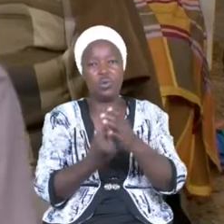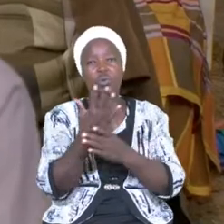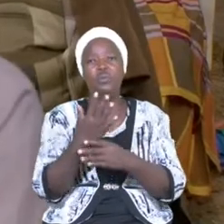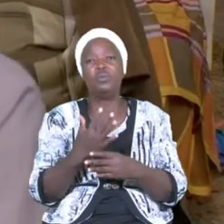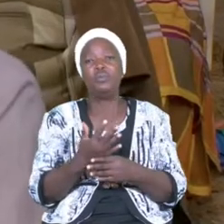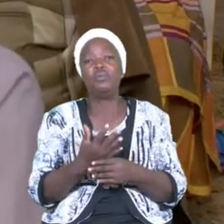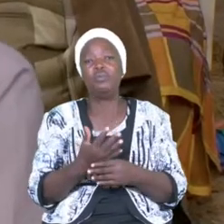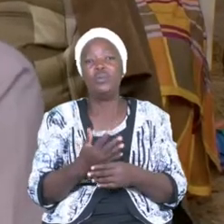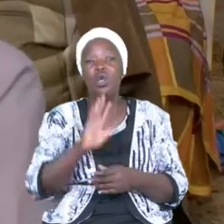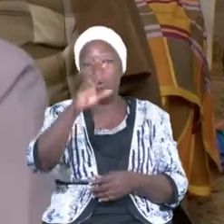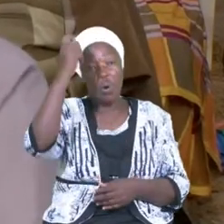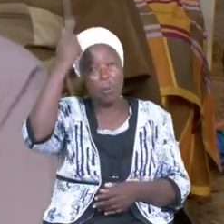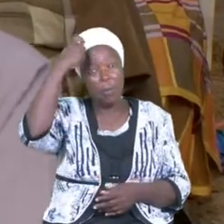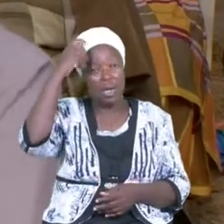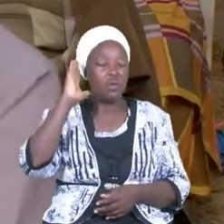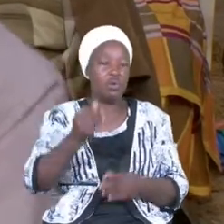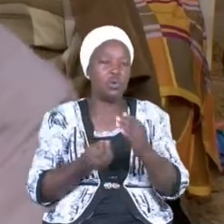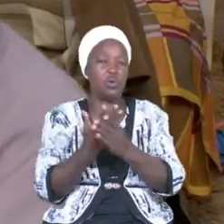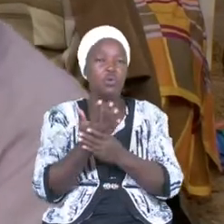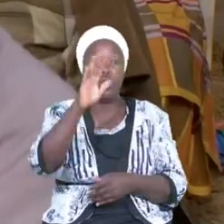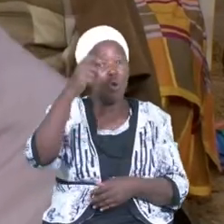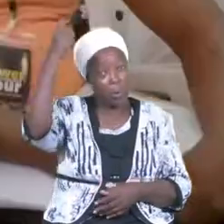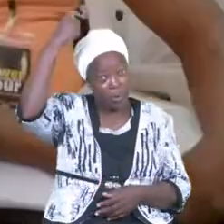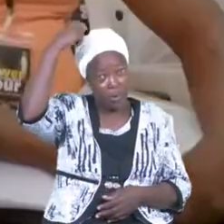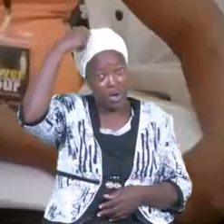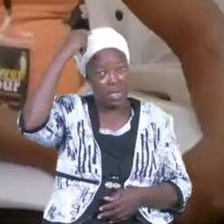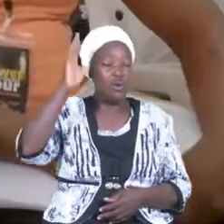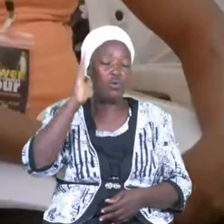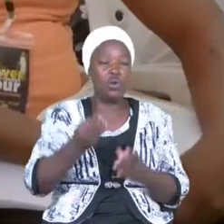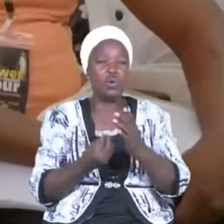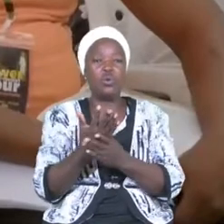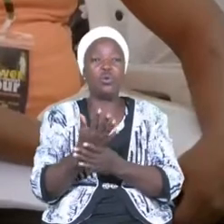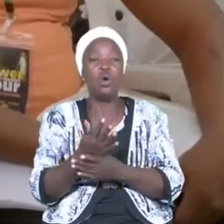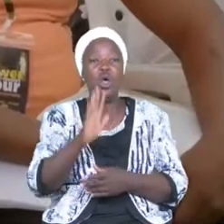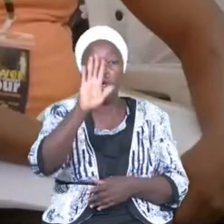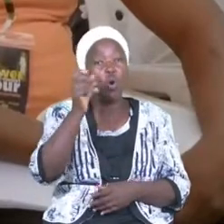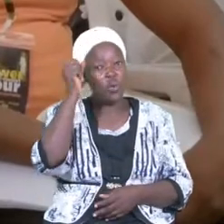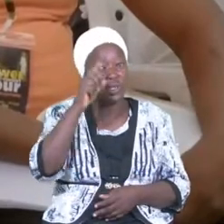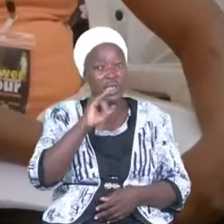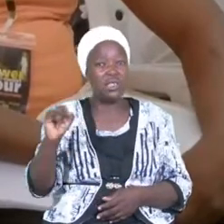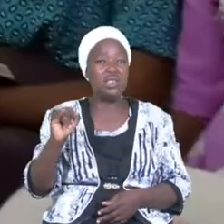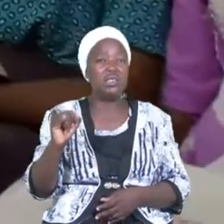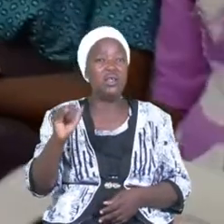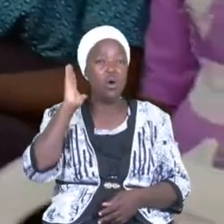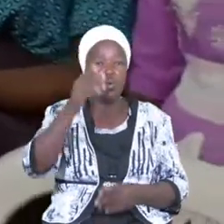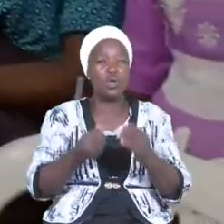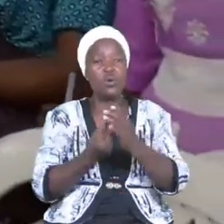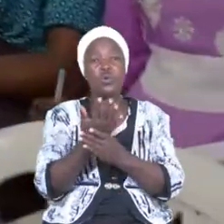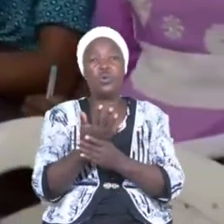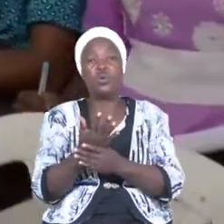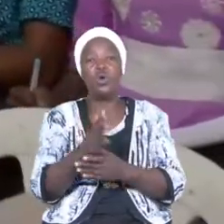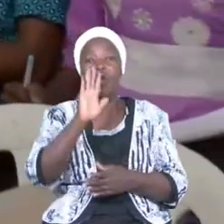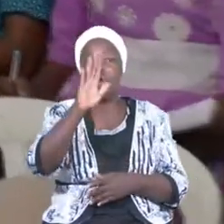mind will grow. Your brain will grow. Your understanding will grow. Your